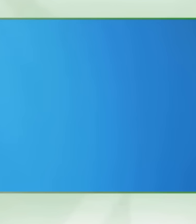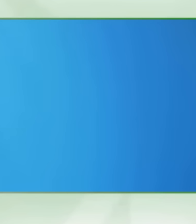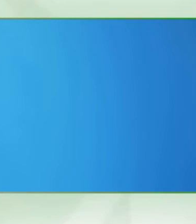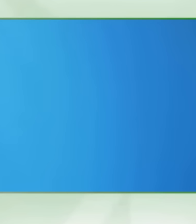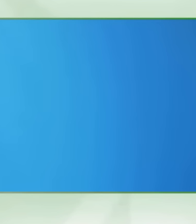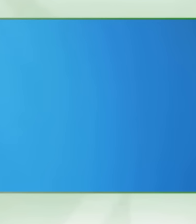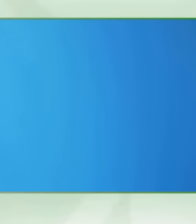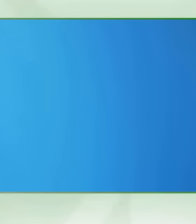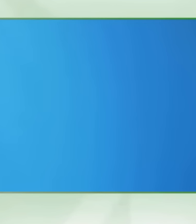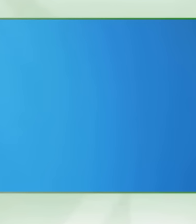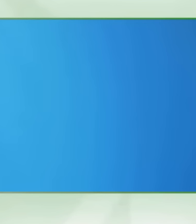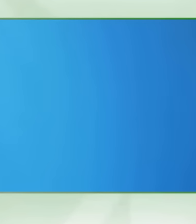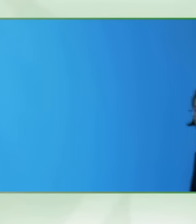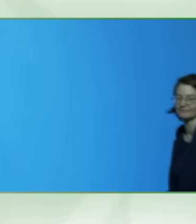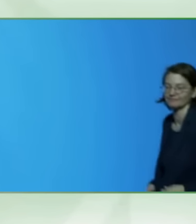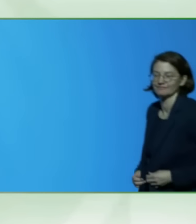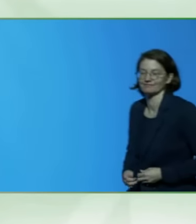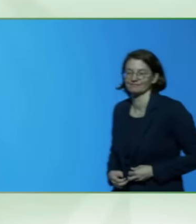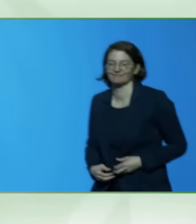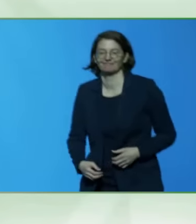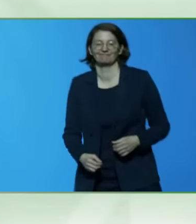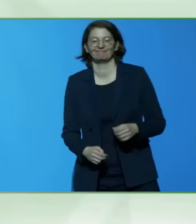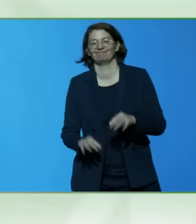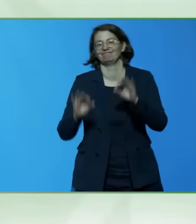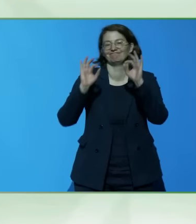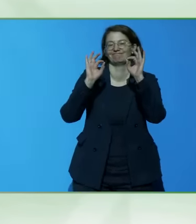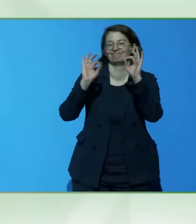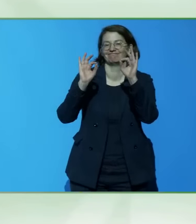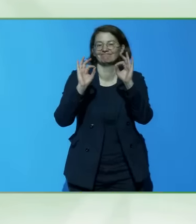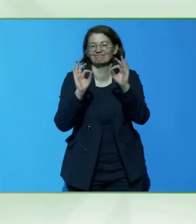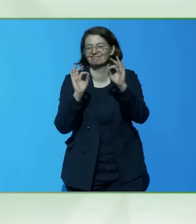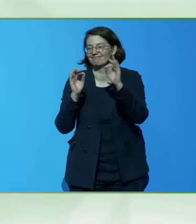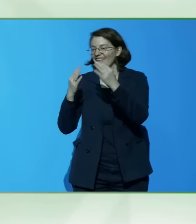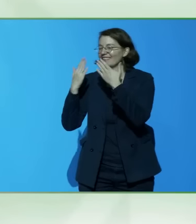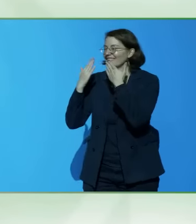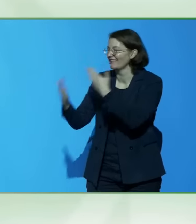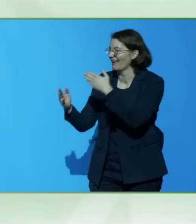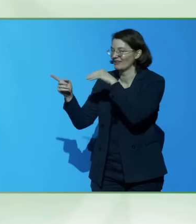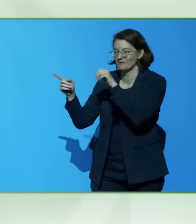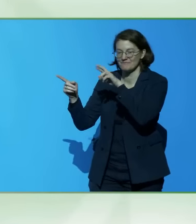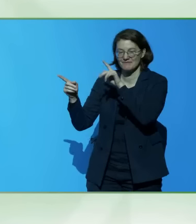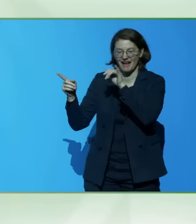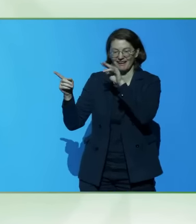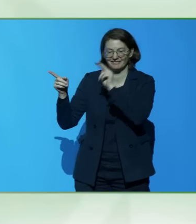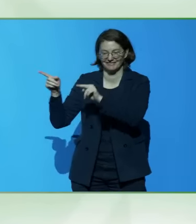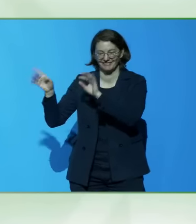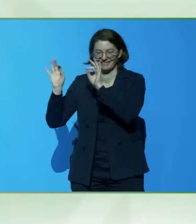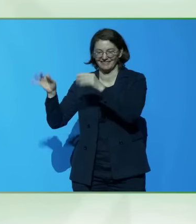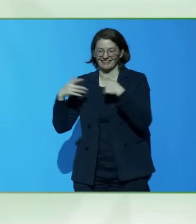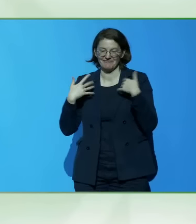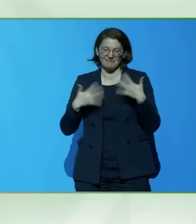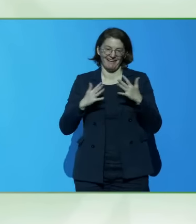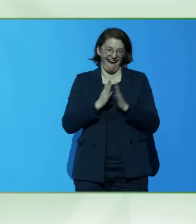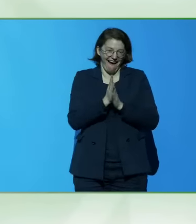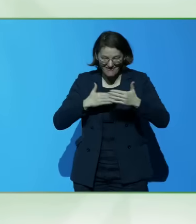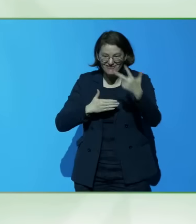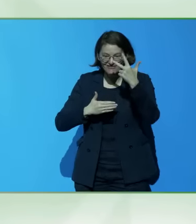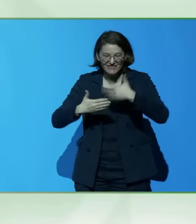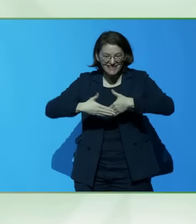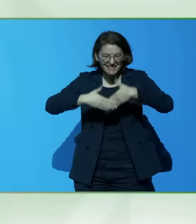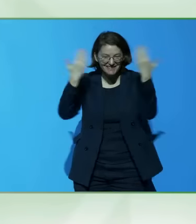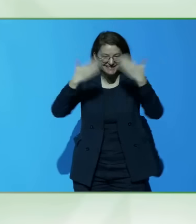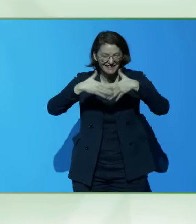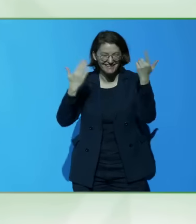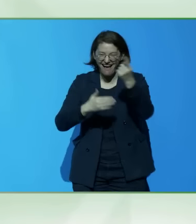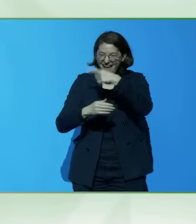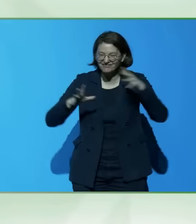Thank you, Martin Essel. We are really excited to have the next 3 days together and to make the most of it. Of course, we